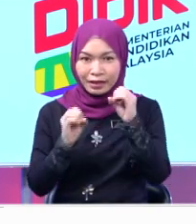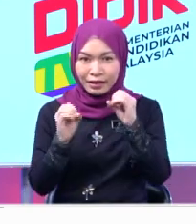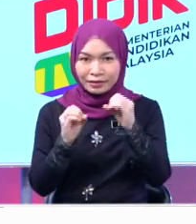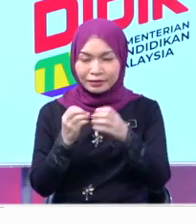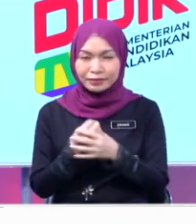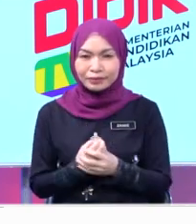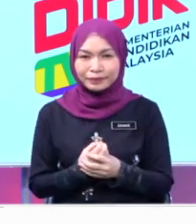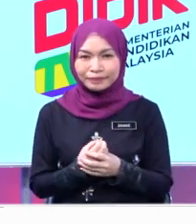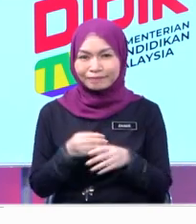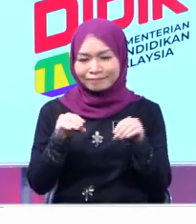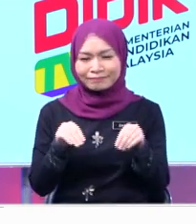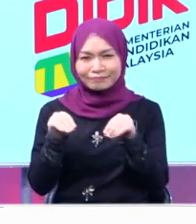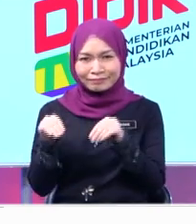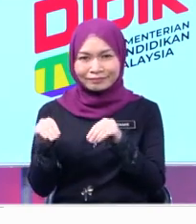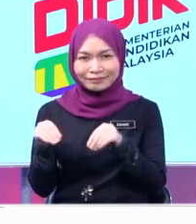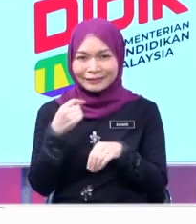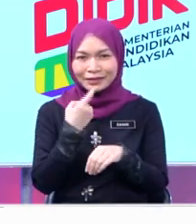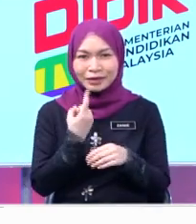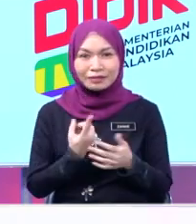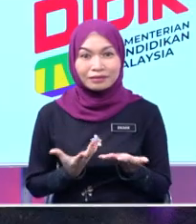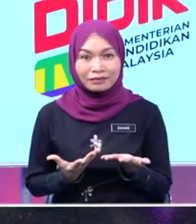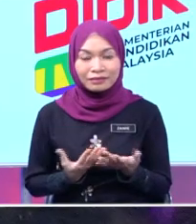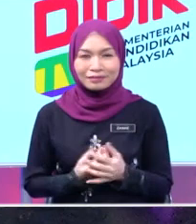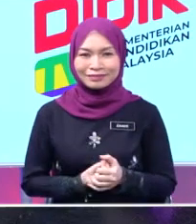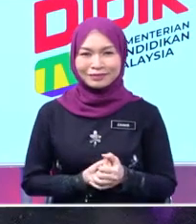What do you think? What are some examples? Go ahead. Yes.